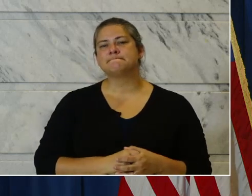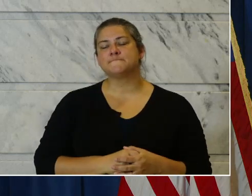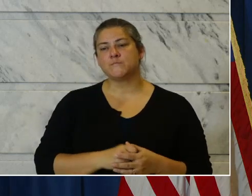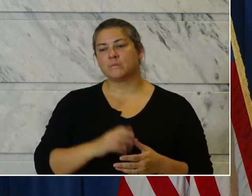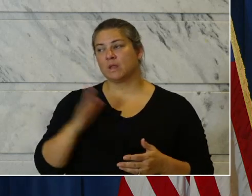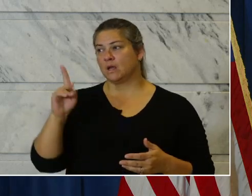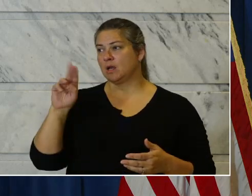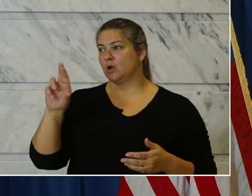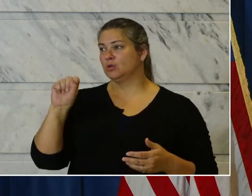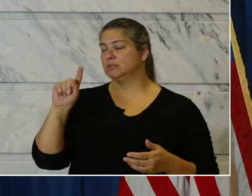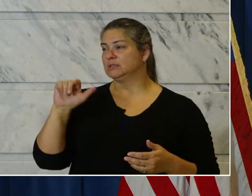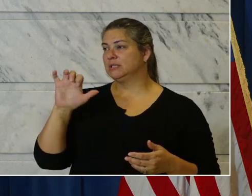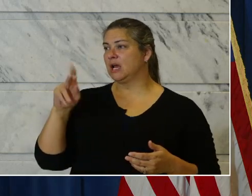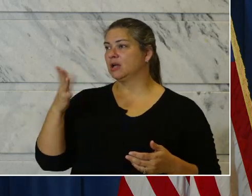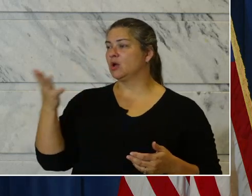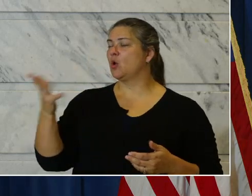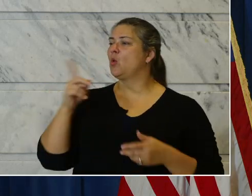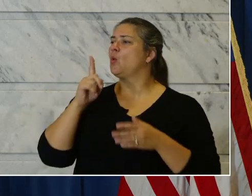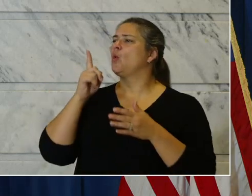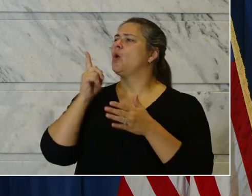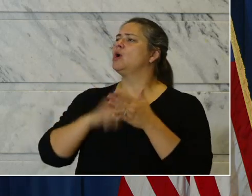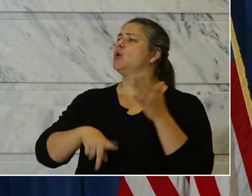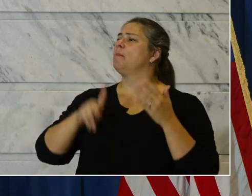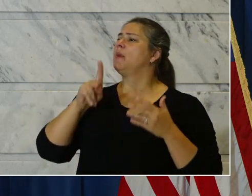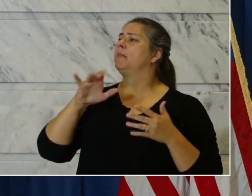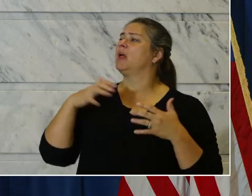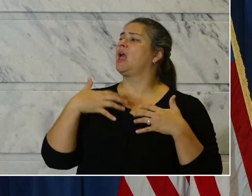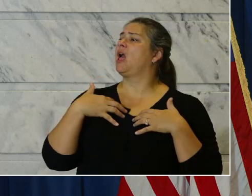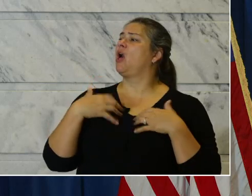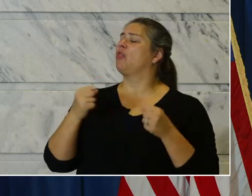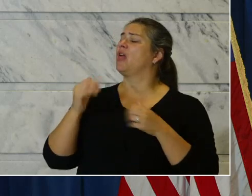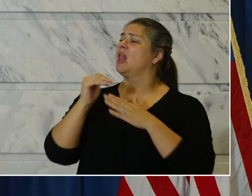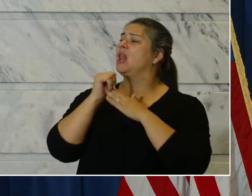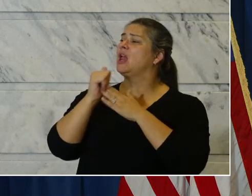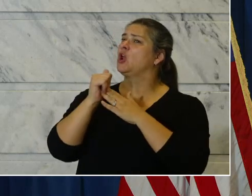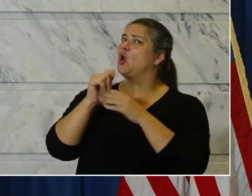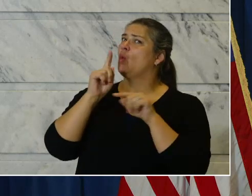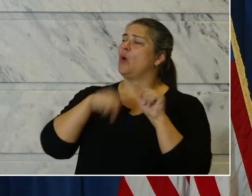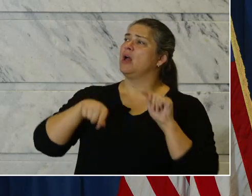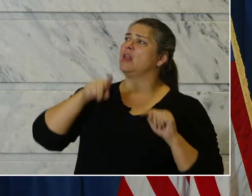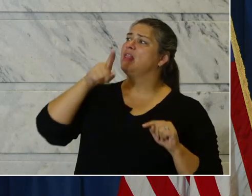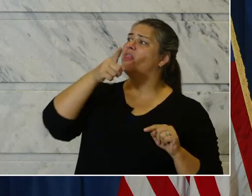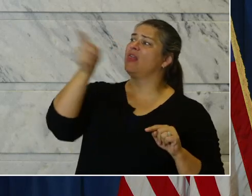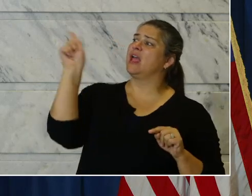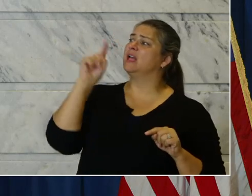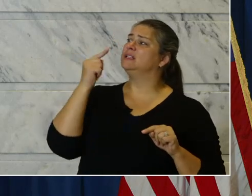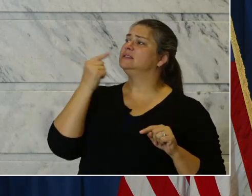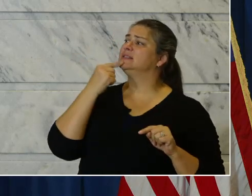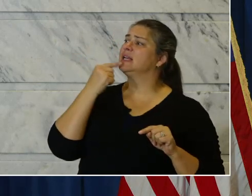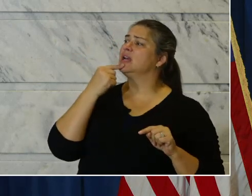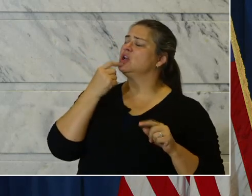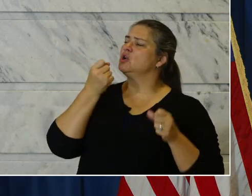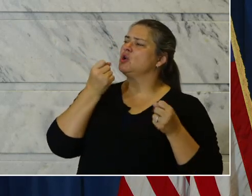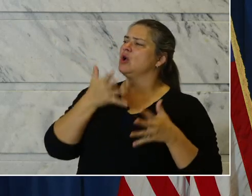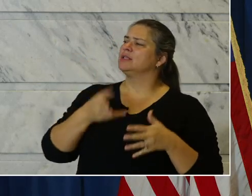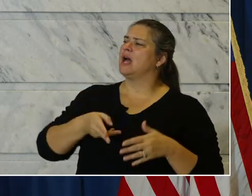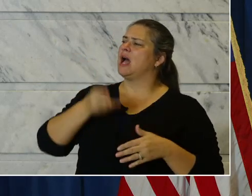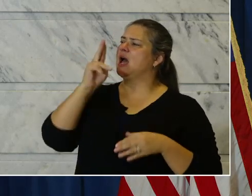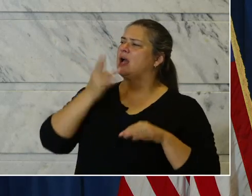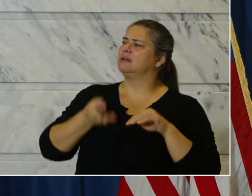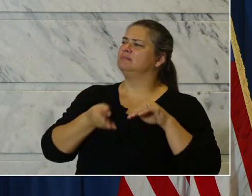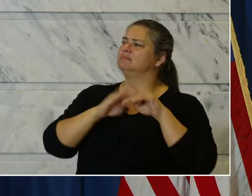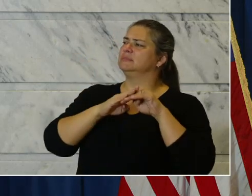Dr. Stack, what do public health leaders say is driving the higher COVID case counts across the state right